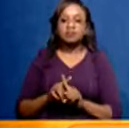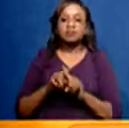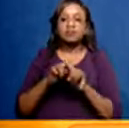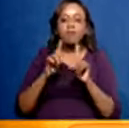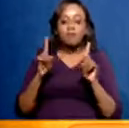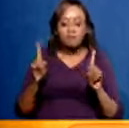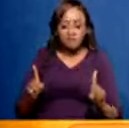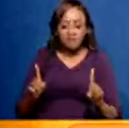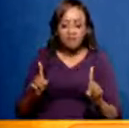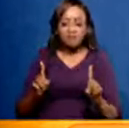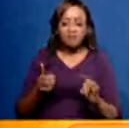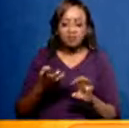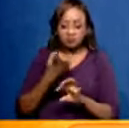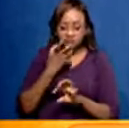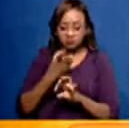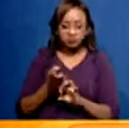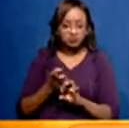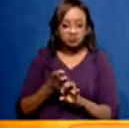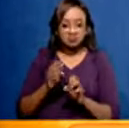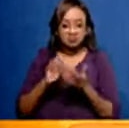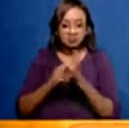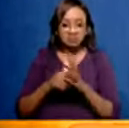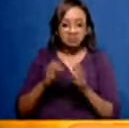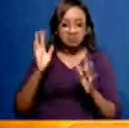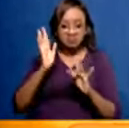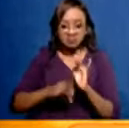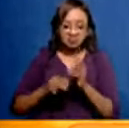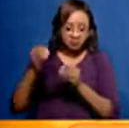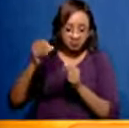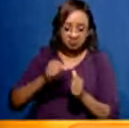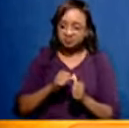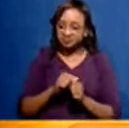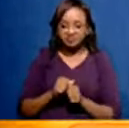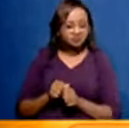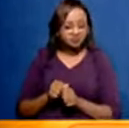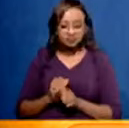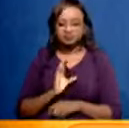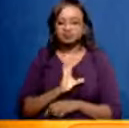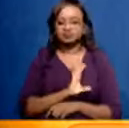hard is not impossible. And that's precisely on this